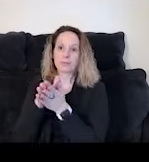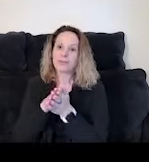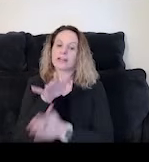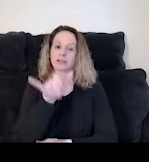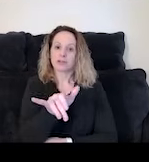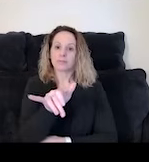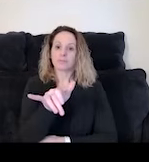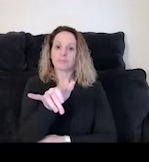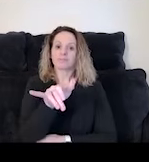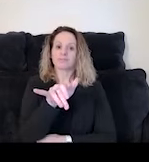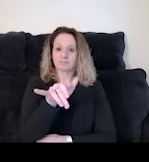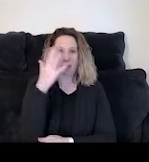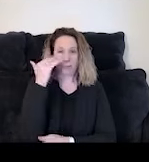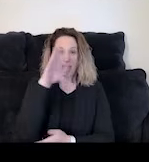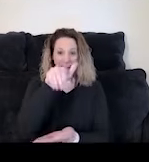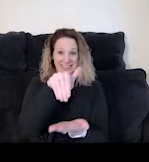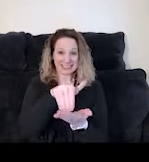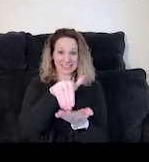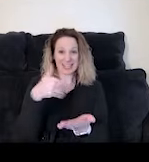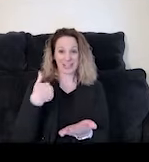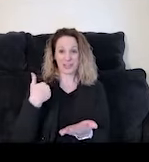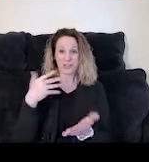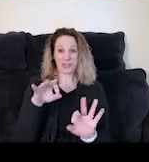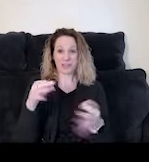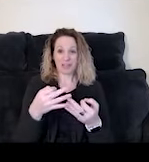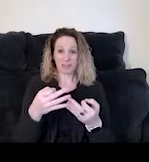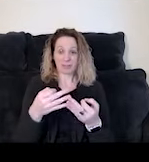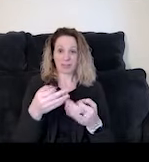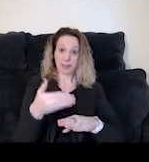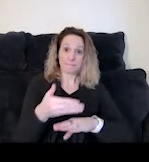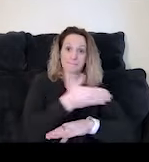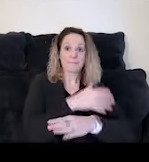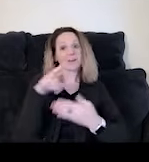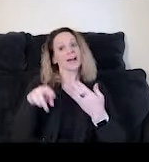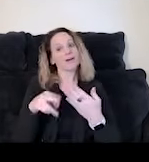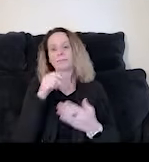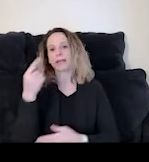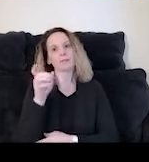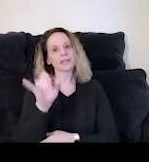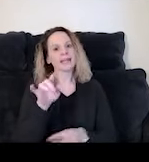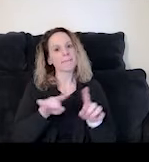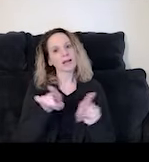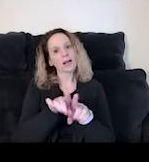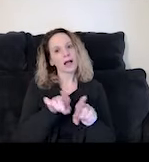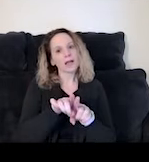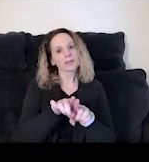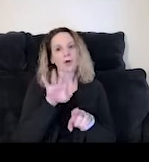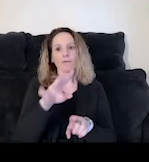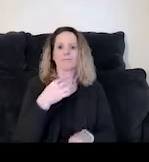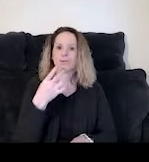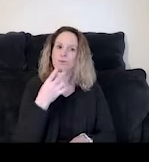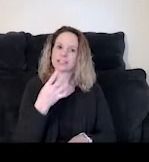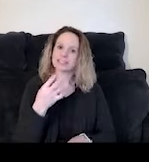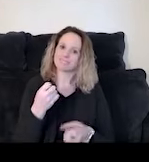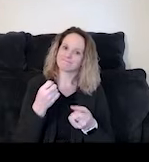put in the center of this work not just the focus on getting better outcomes for them, but also their voices in